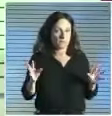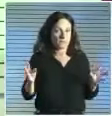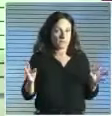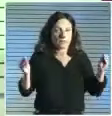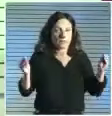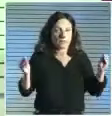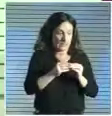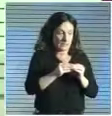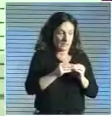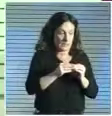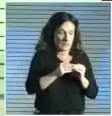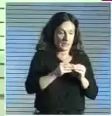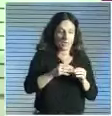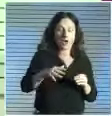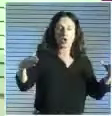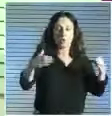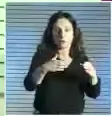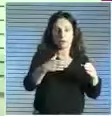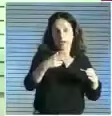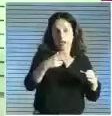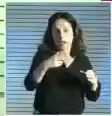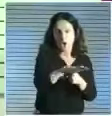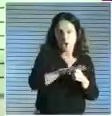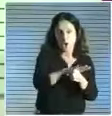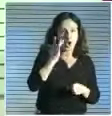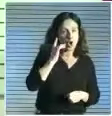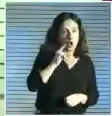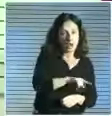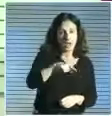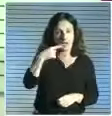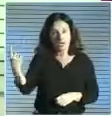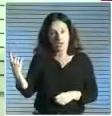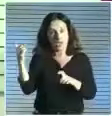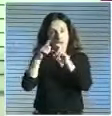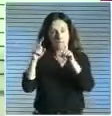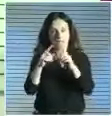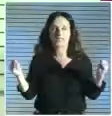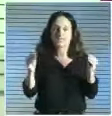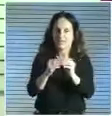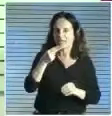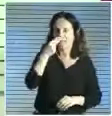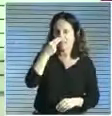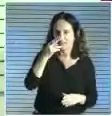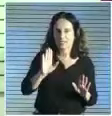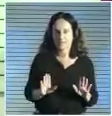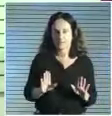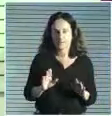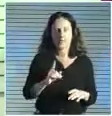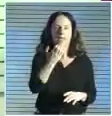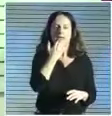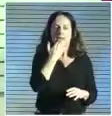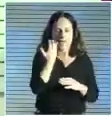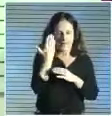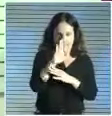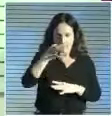understand that it's a journey. But you know, as a practical example, when you think about the CapEx that goes